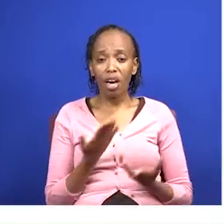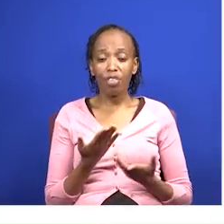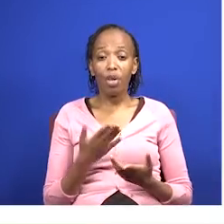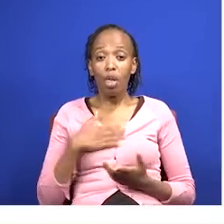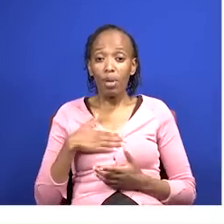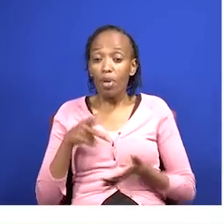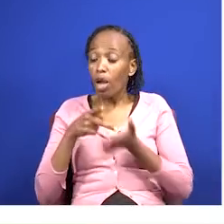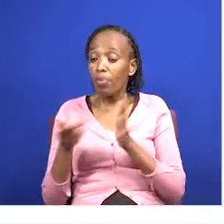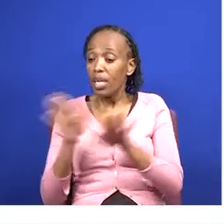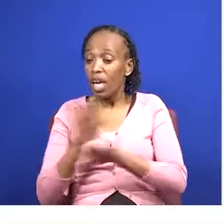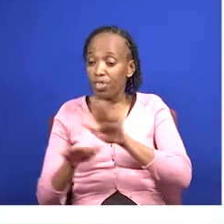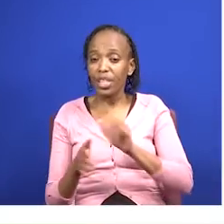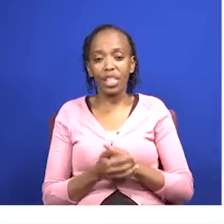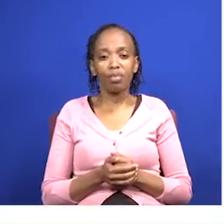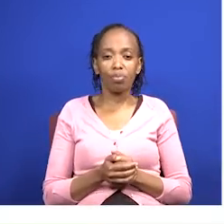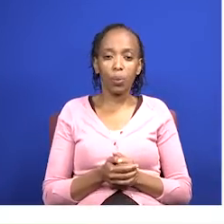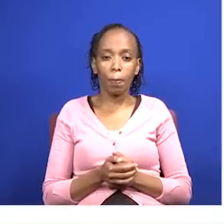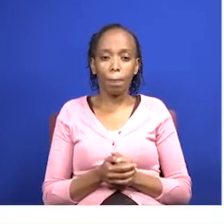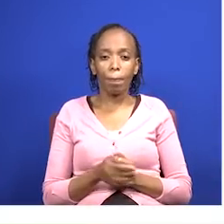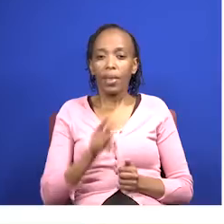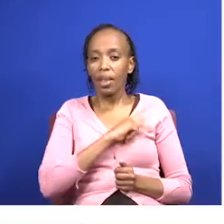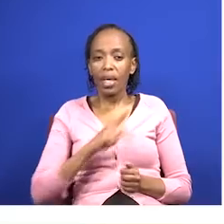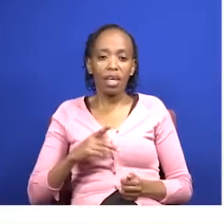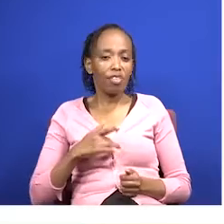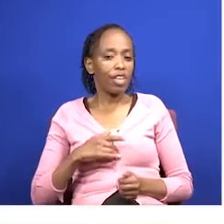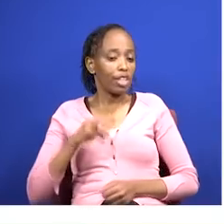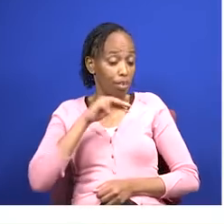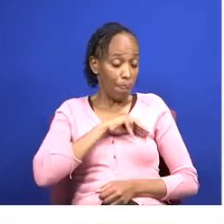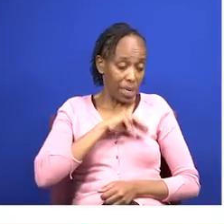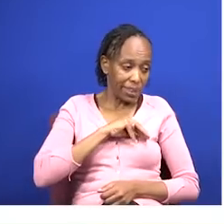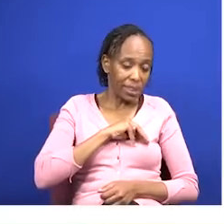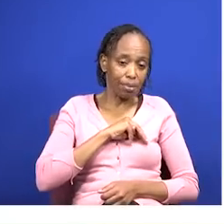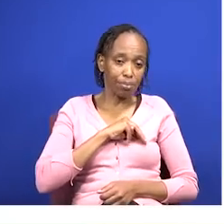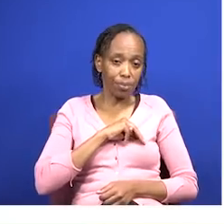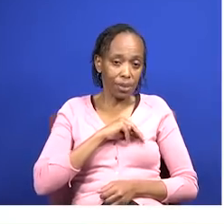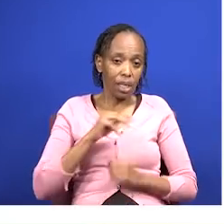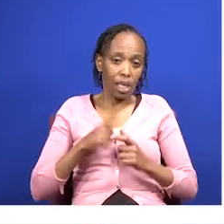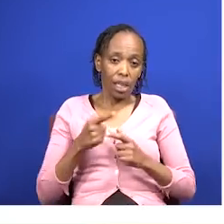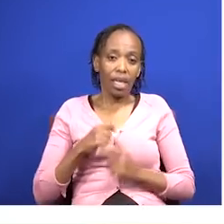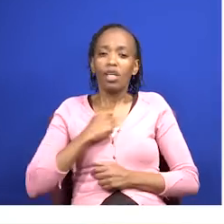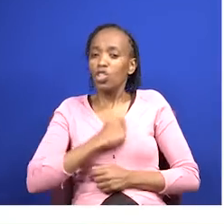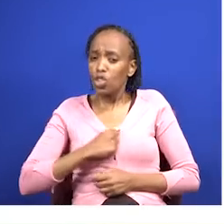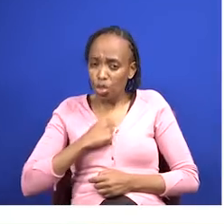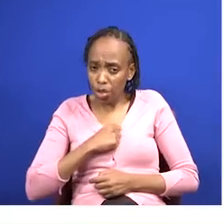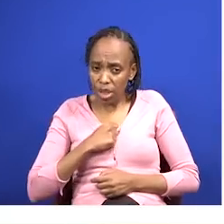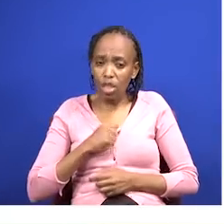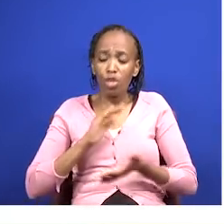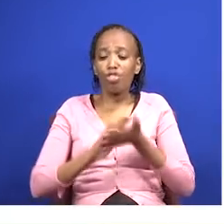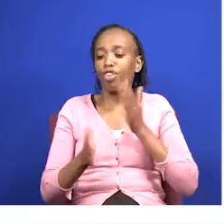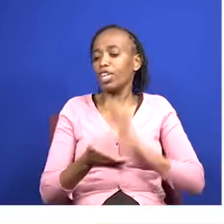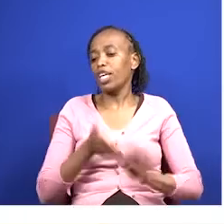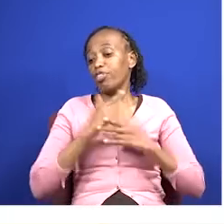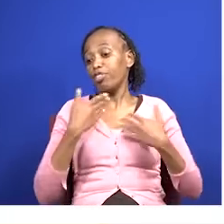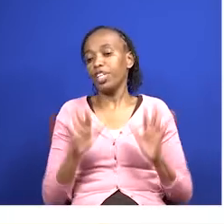with me. I am going to pay everything. The king felt mercy and sorry for him. So